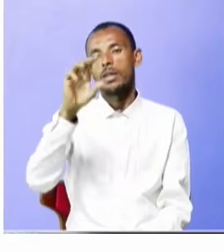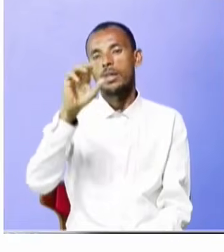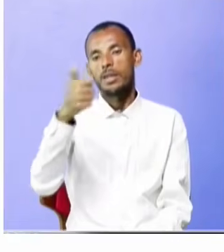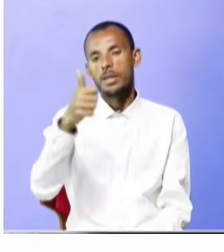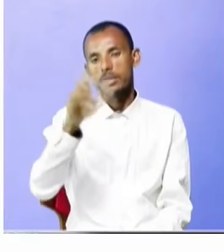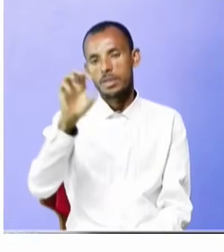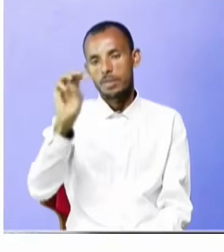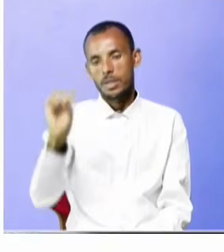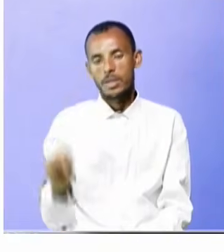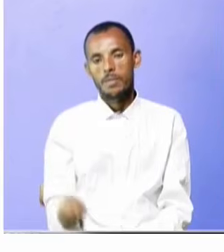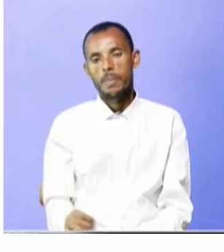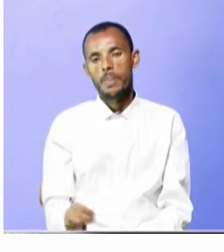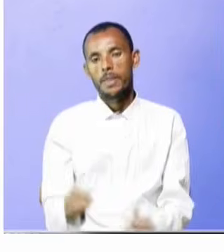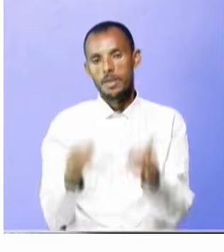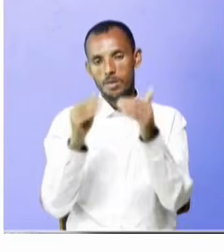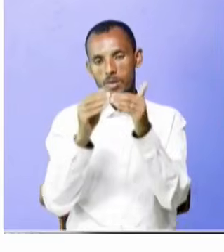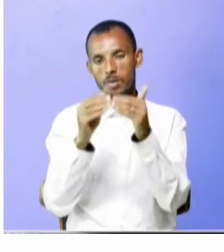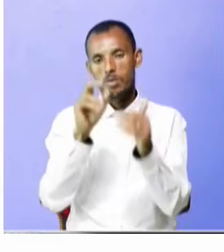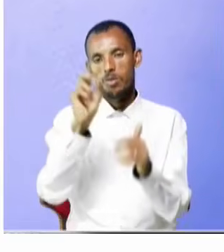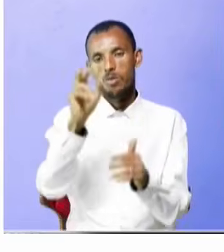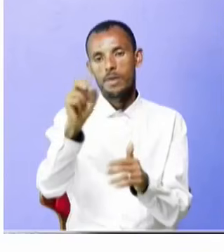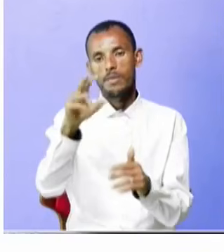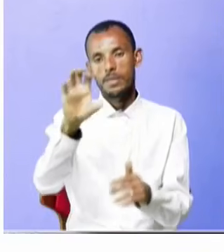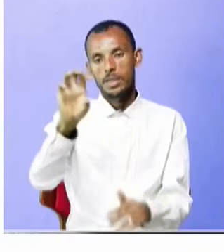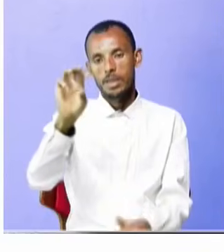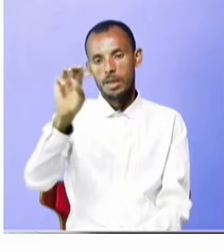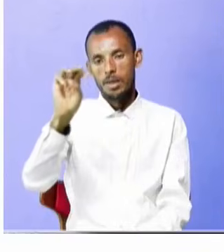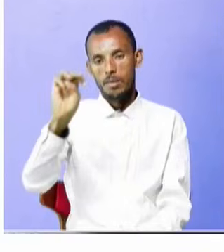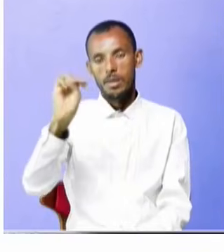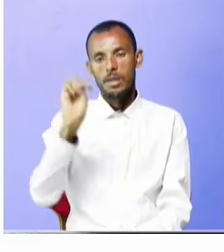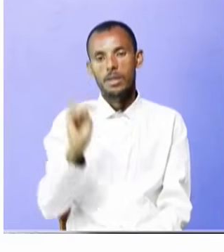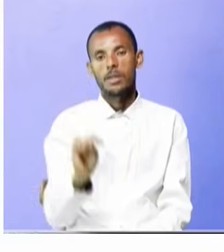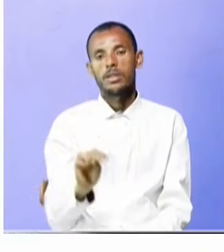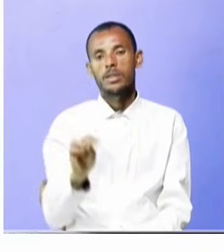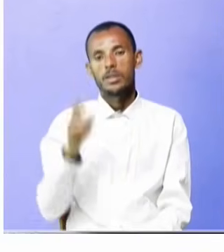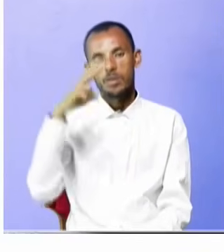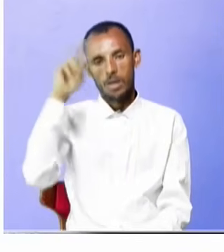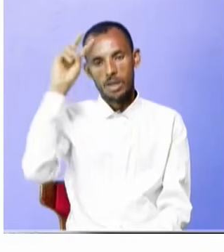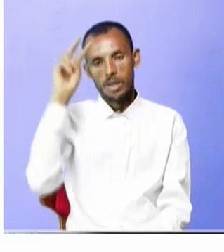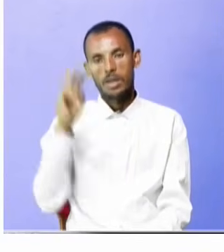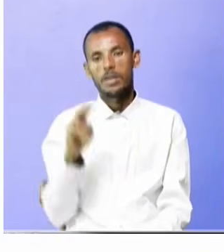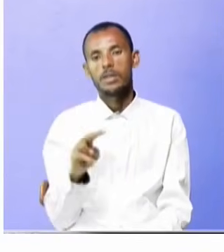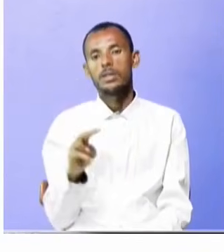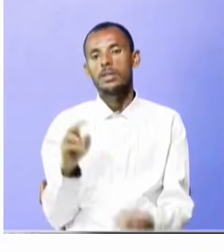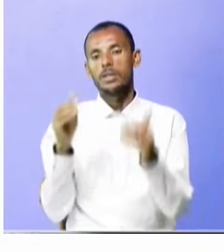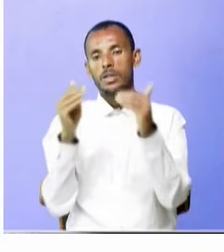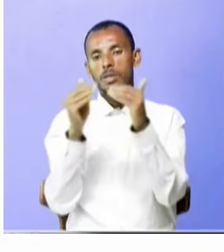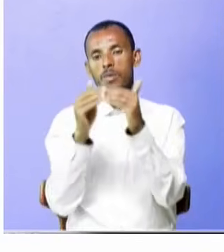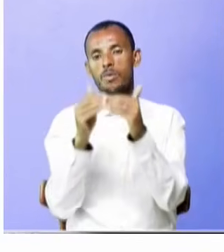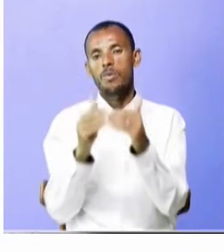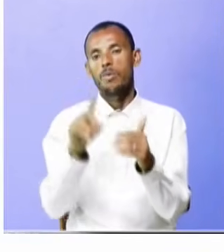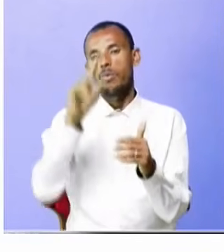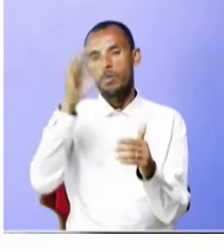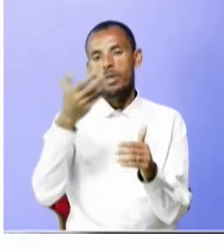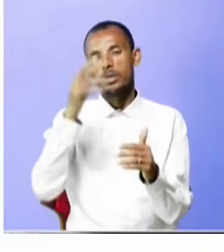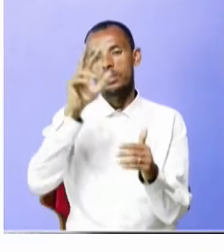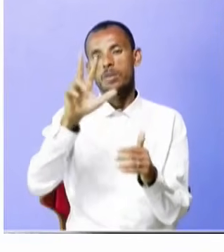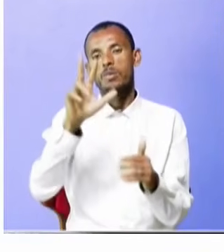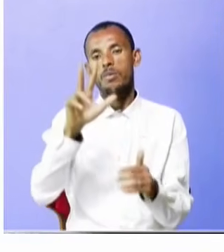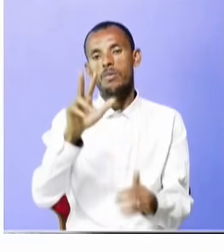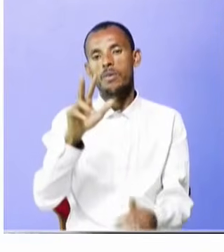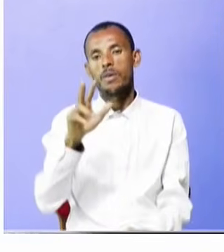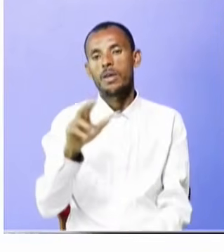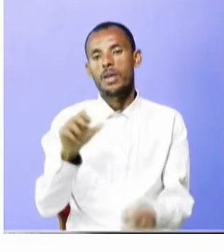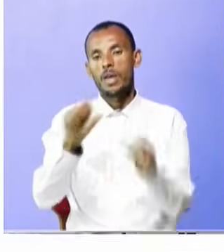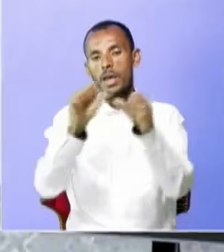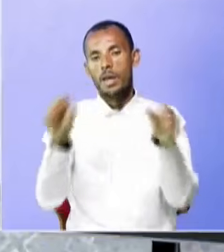the left-hand side becomes 12 centimeter square. This is equal to 1/3 of area